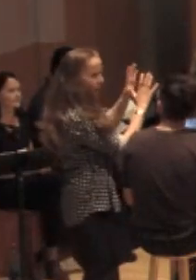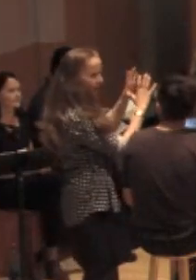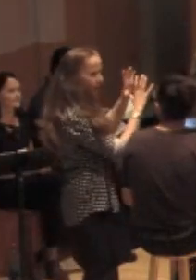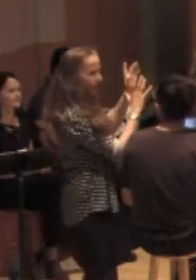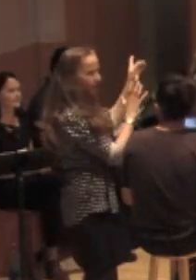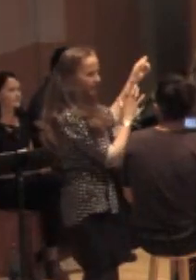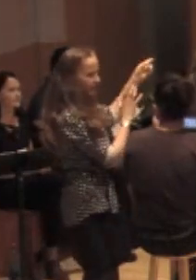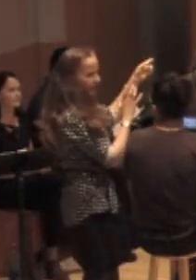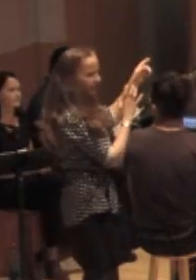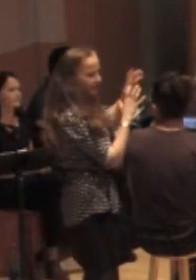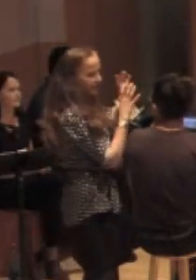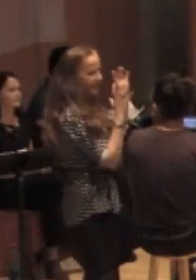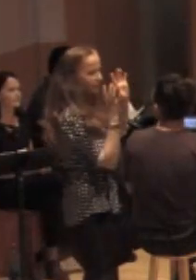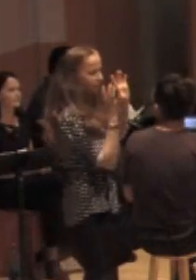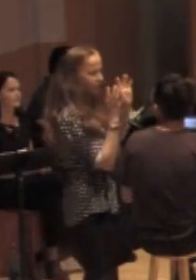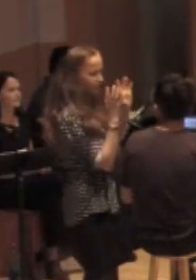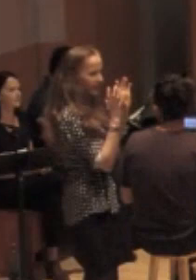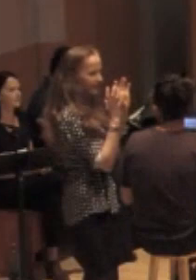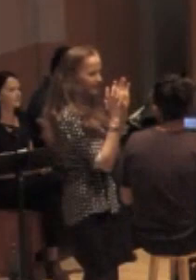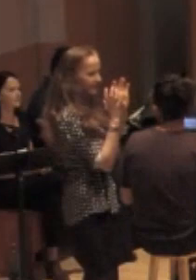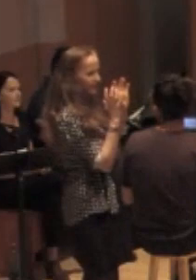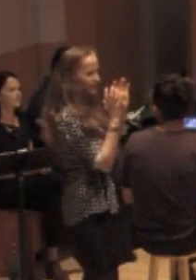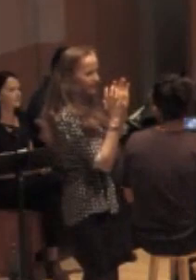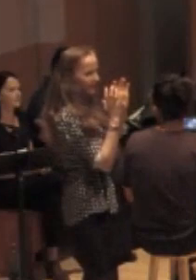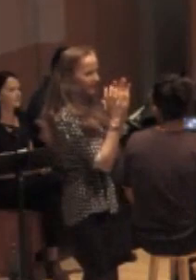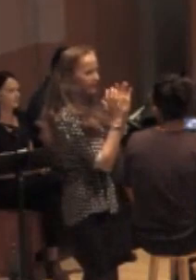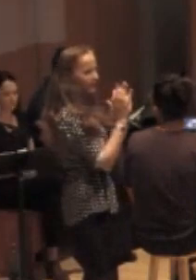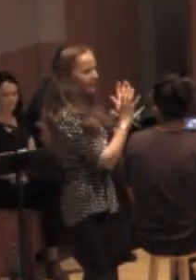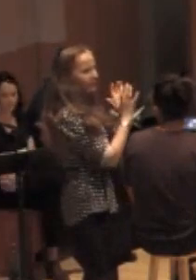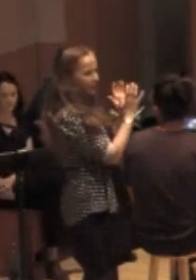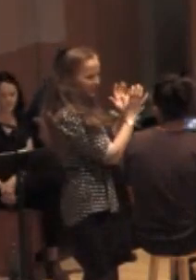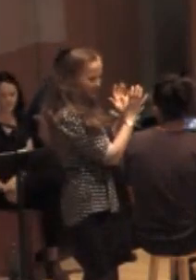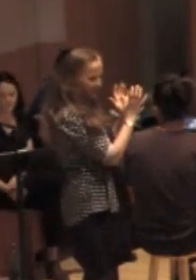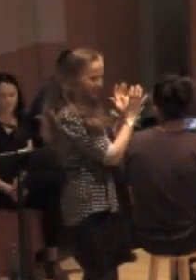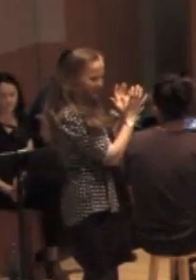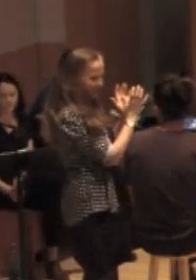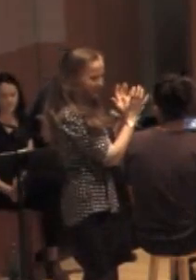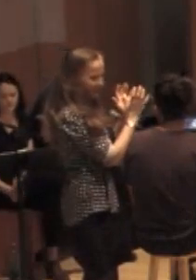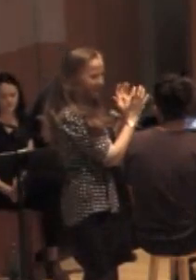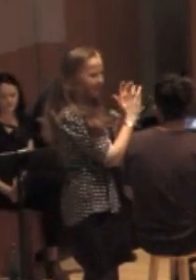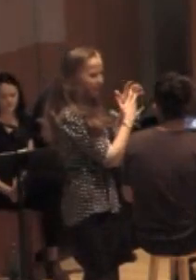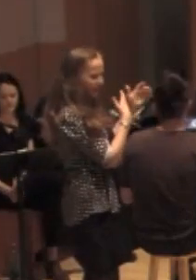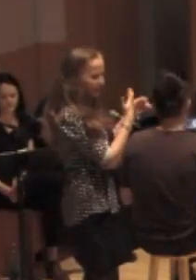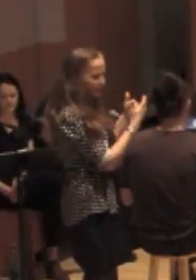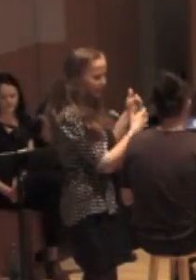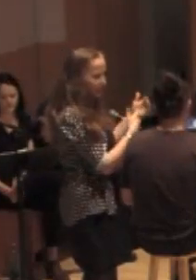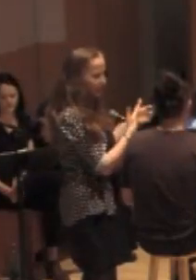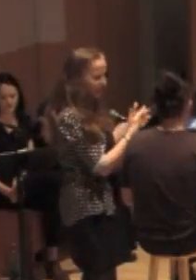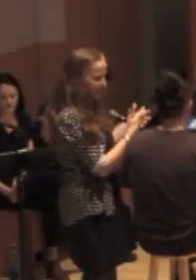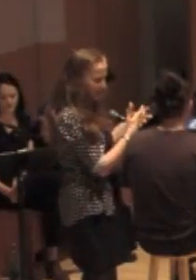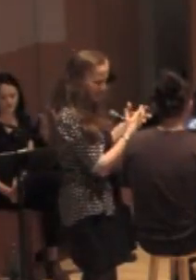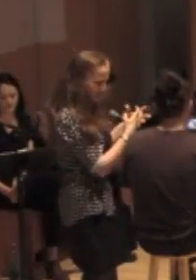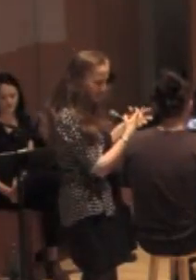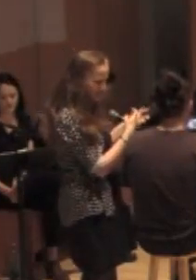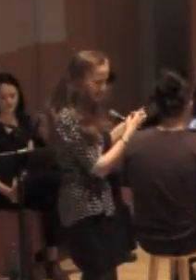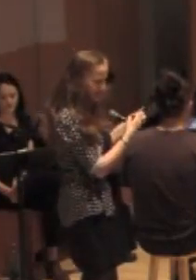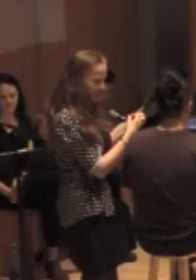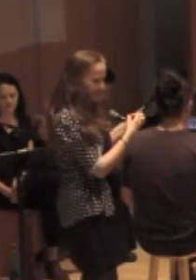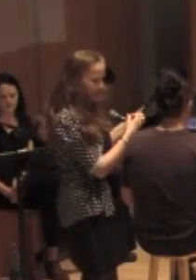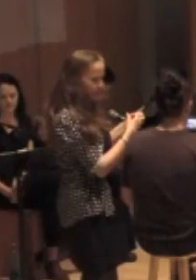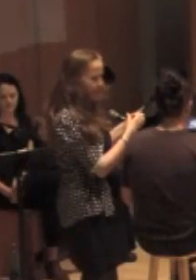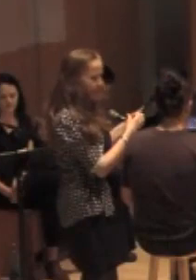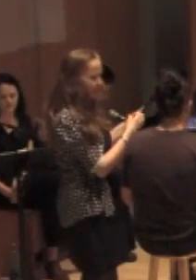do yeah maybe we just stop oh sorry I'm for